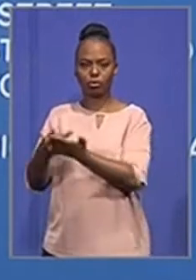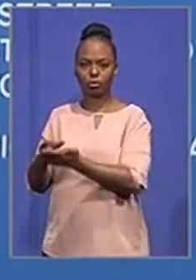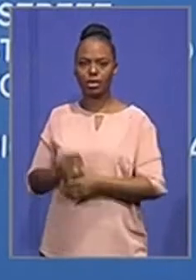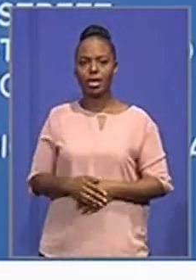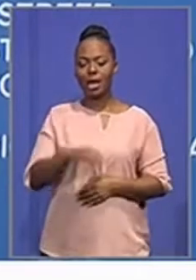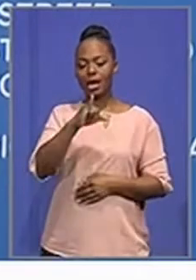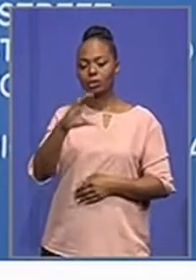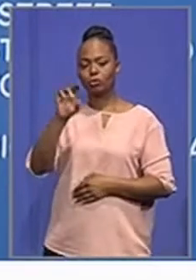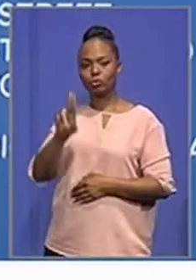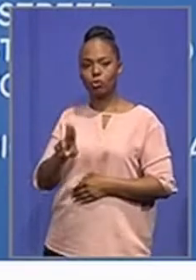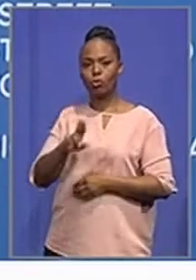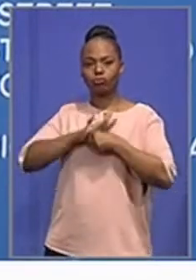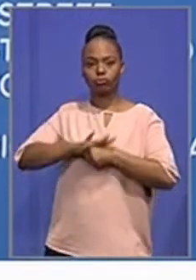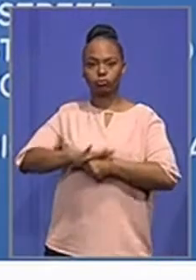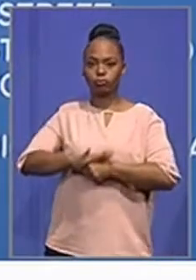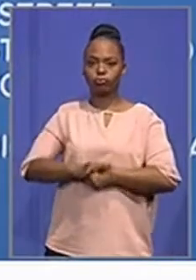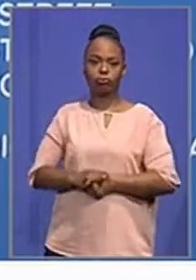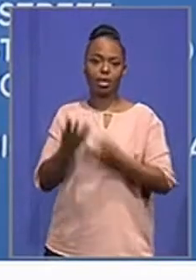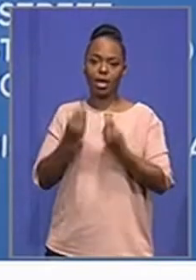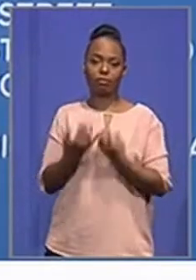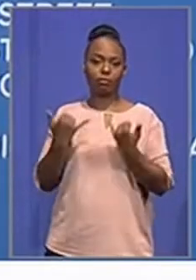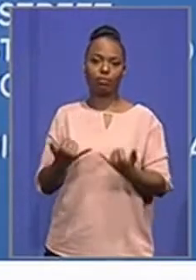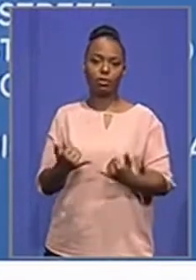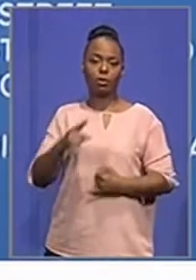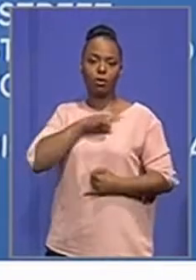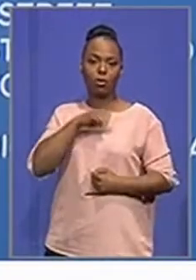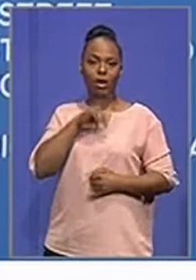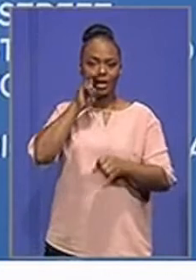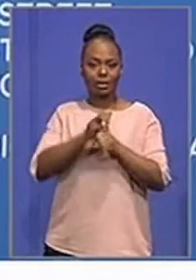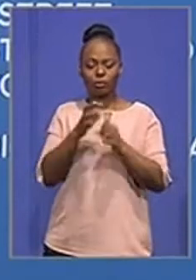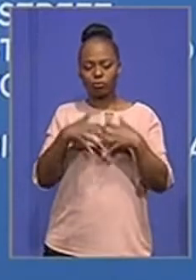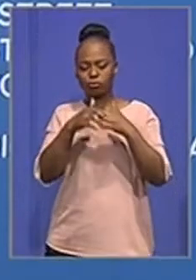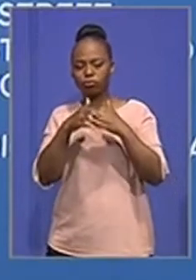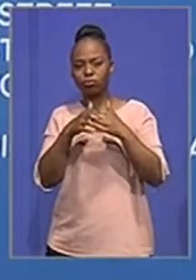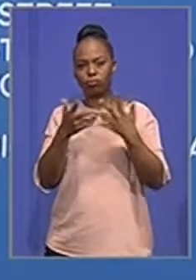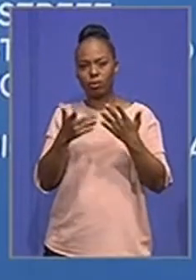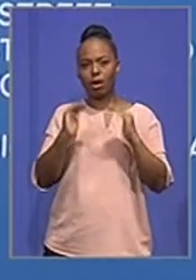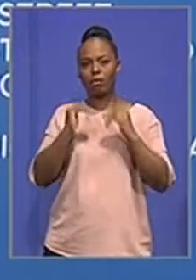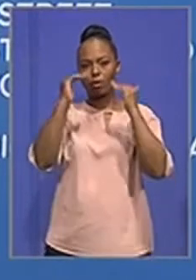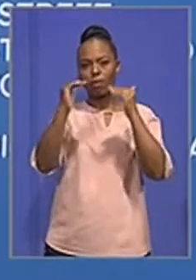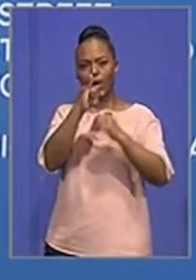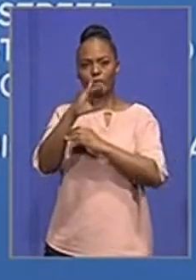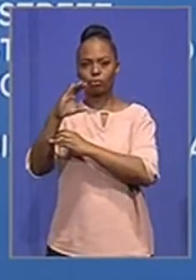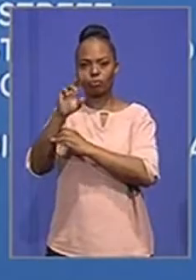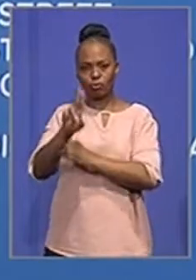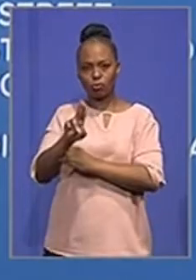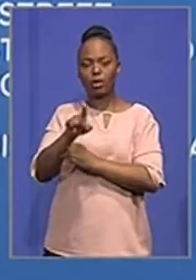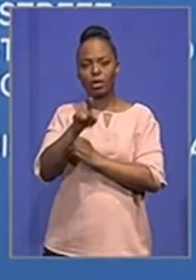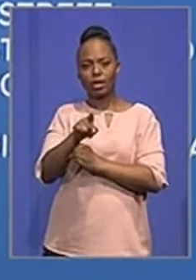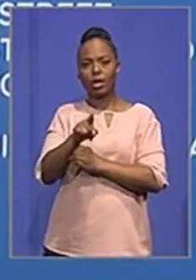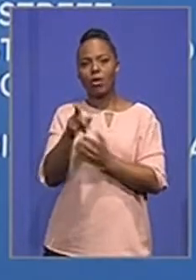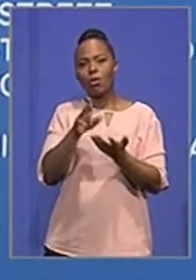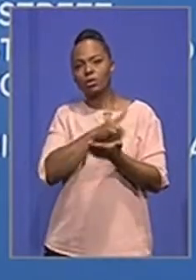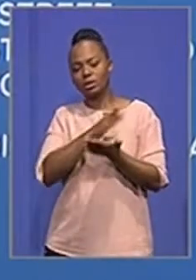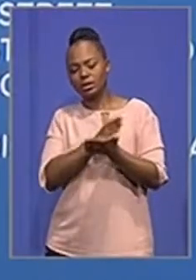pressure. We have had to accommodate or create high care capacity in some of our non-COVID wards to be able